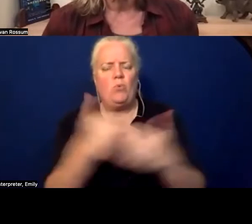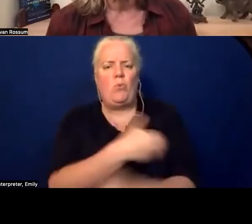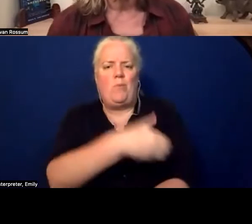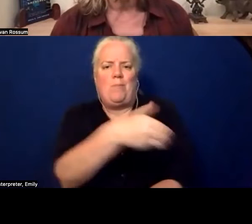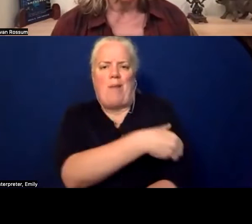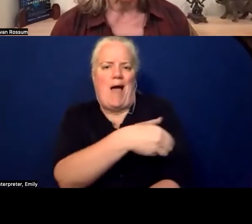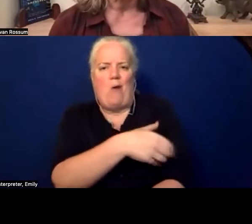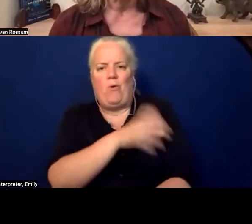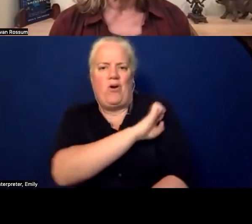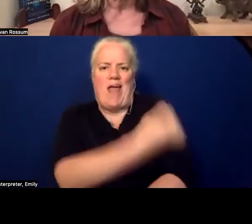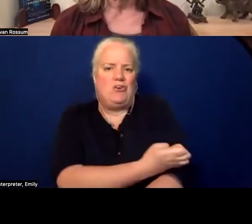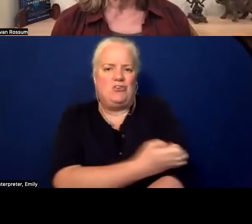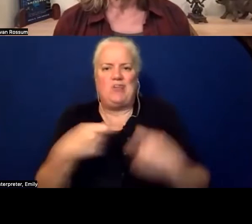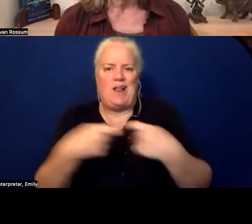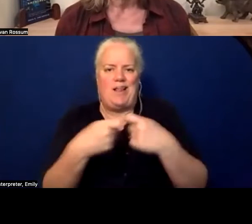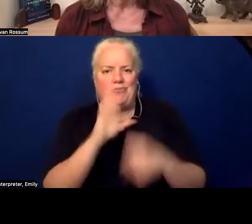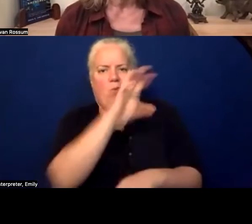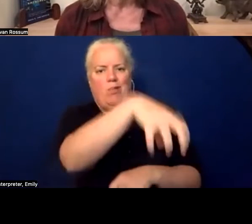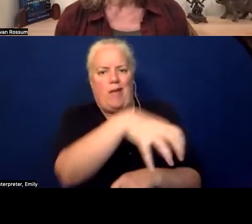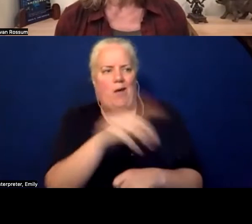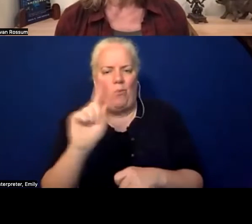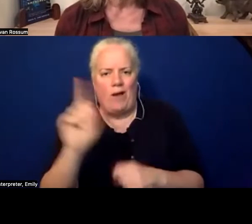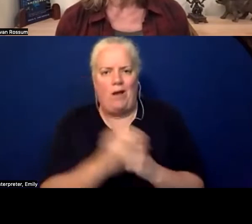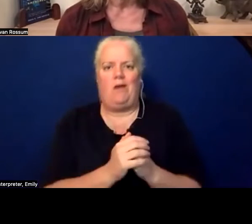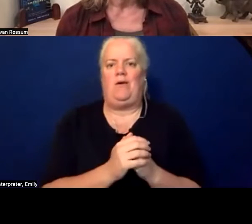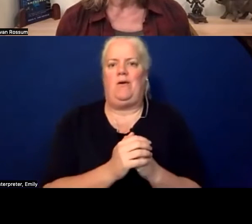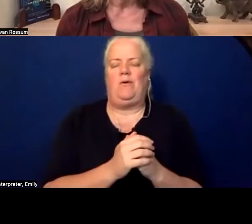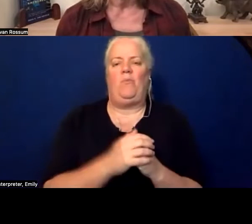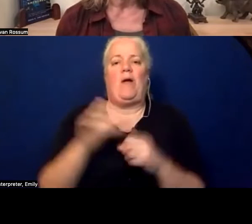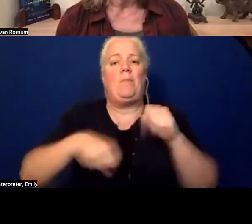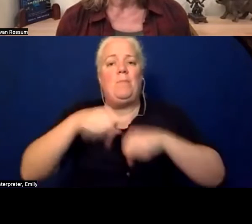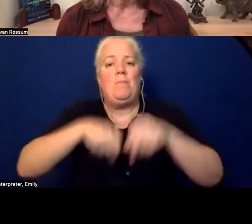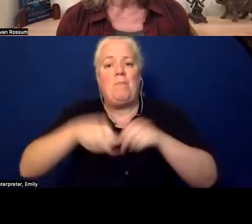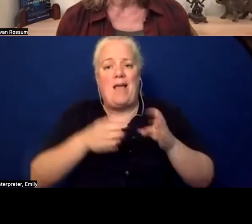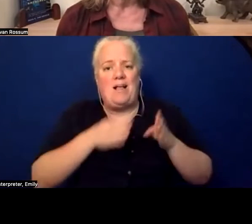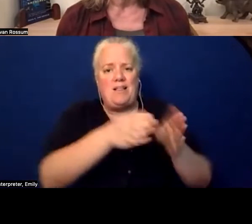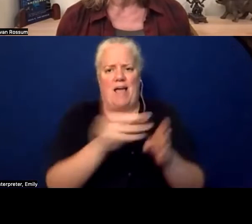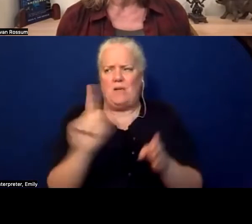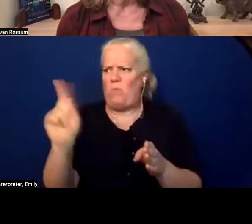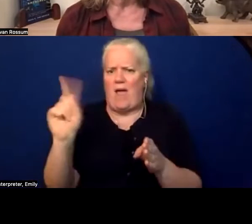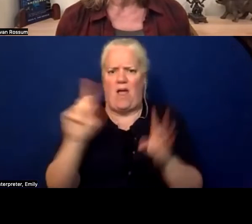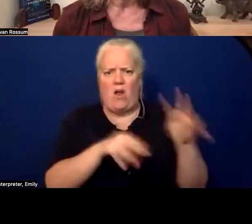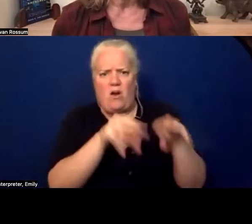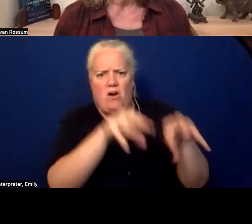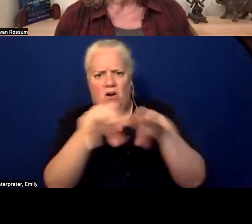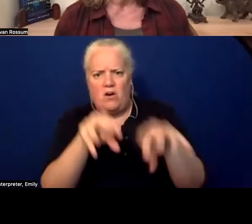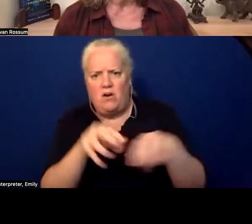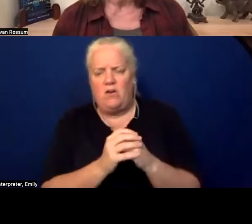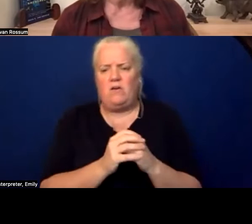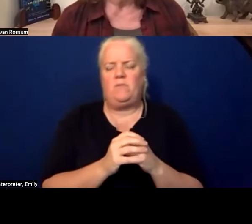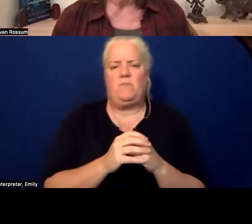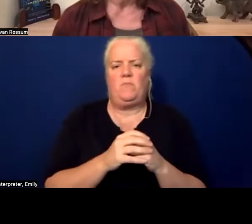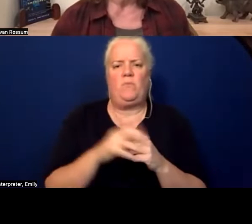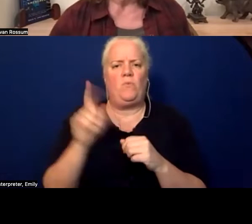the process of redefining its energy system. Where are the undesirable uses going to